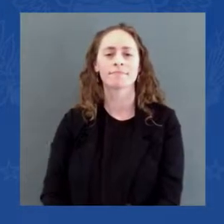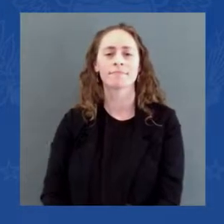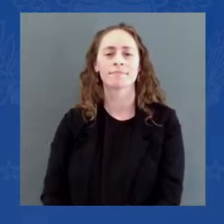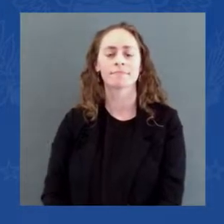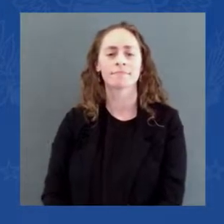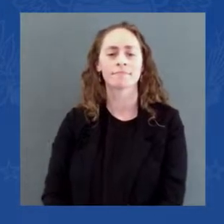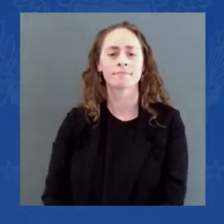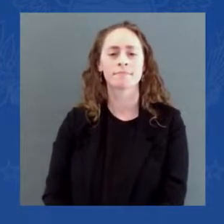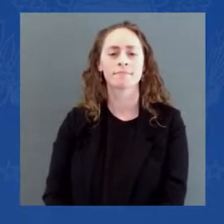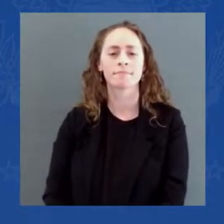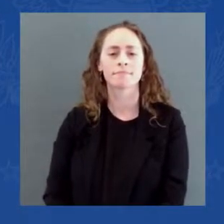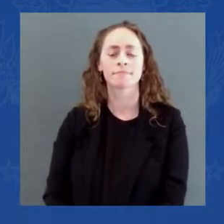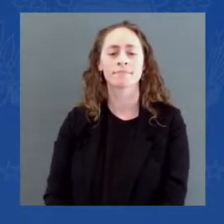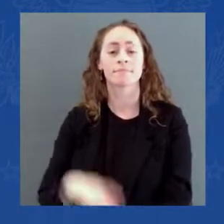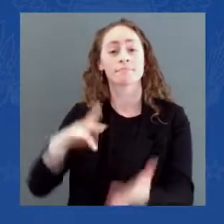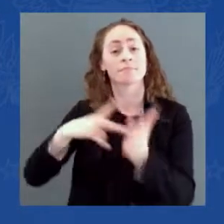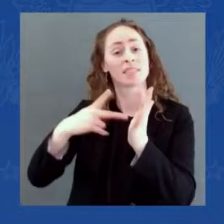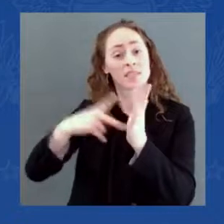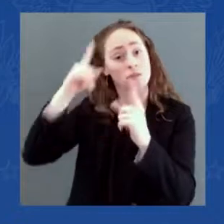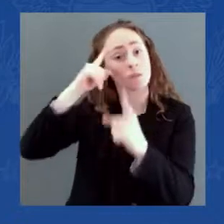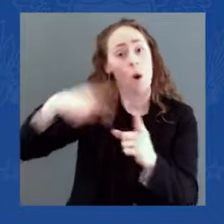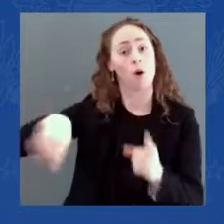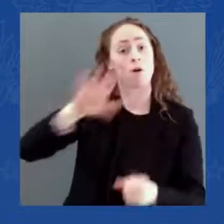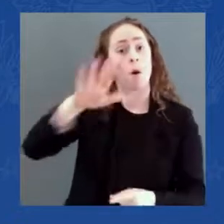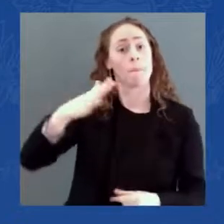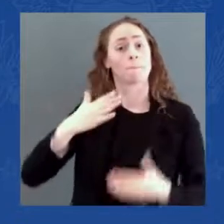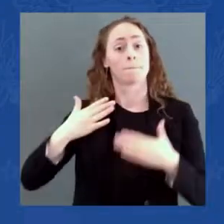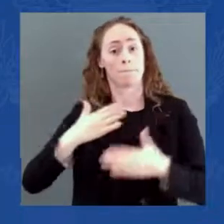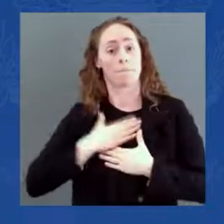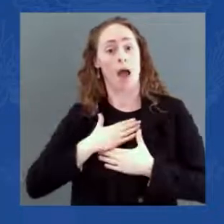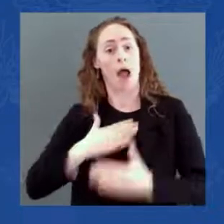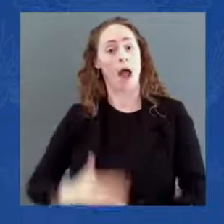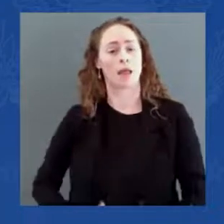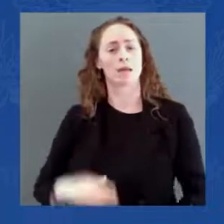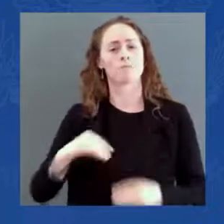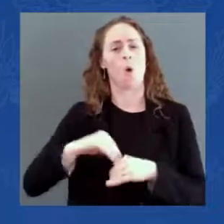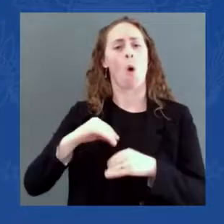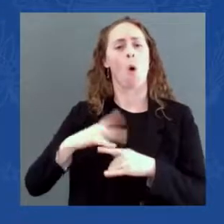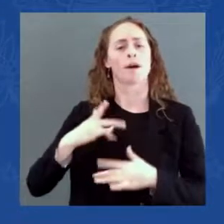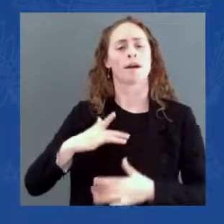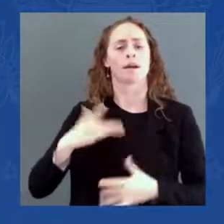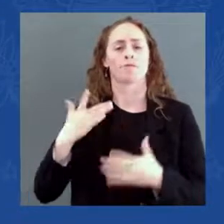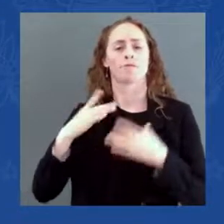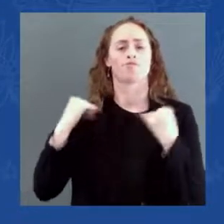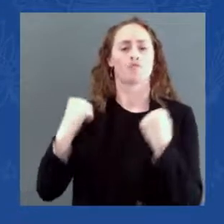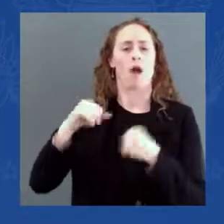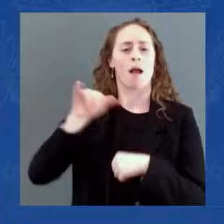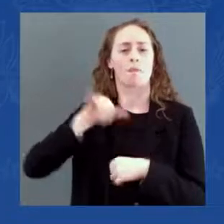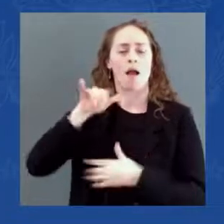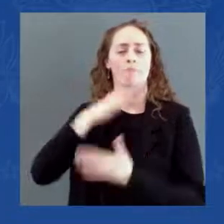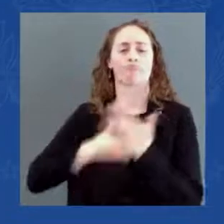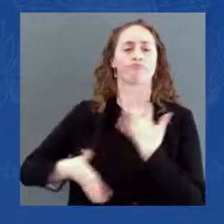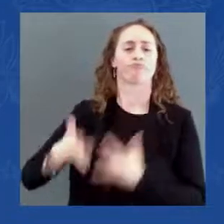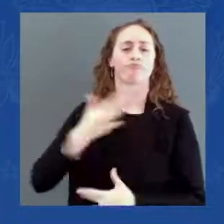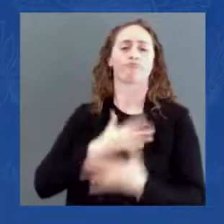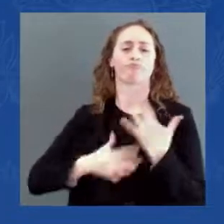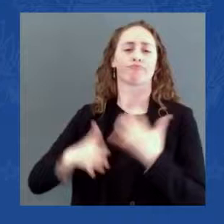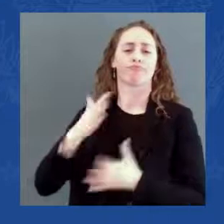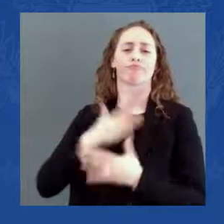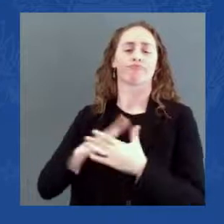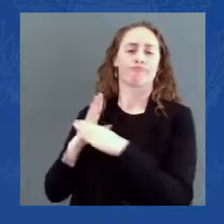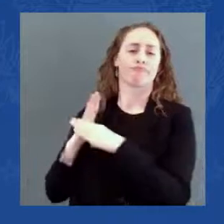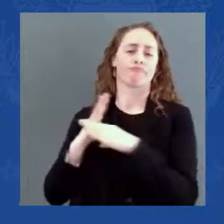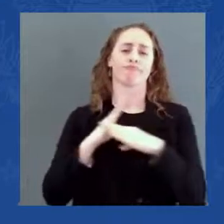resisting. And the Center for Disease Control and Prevention, the CDC, the Food and Drug Administration, the FDA, and our top